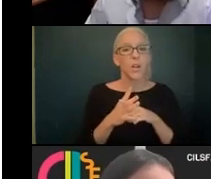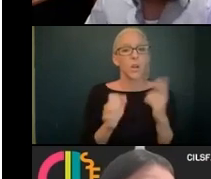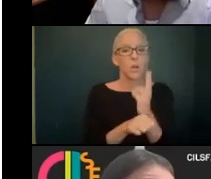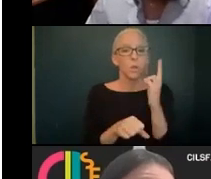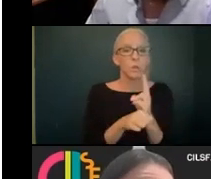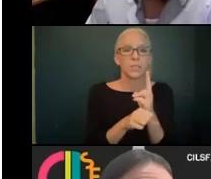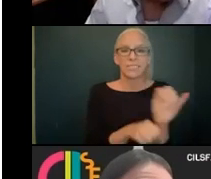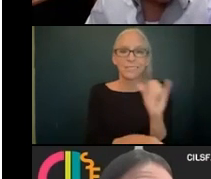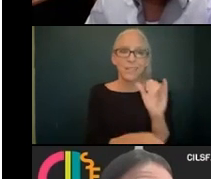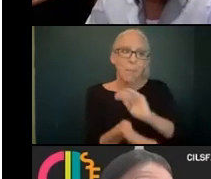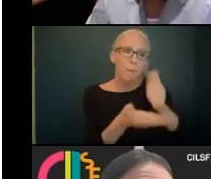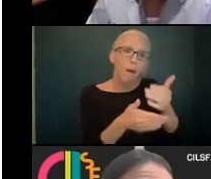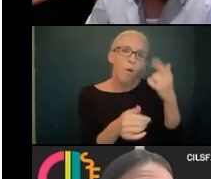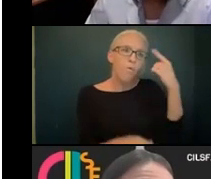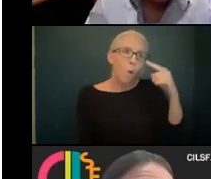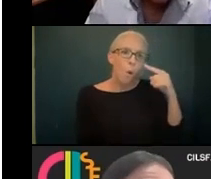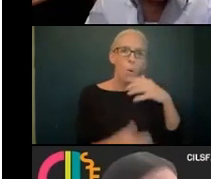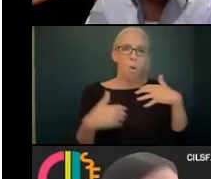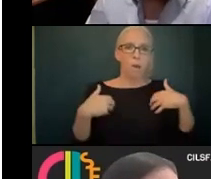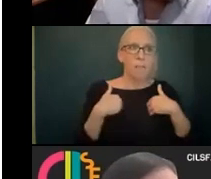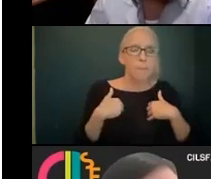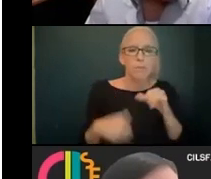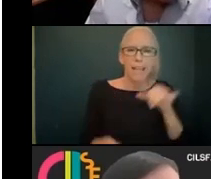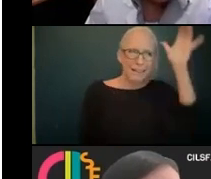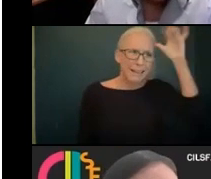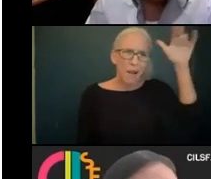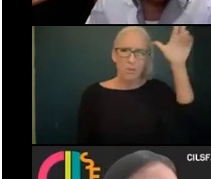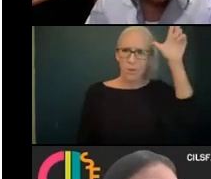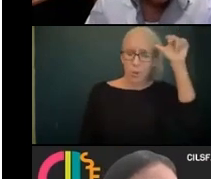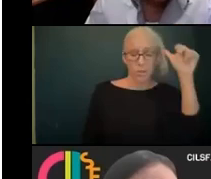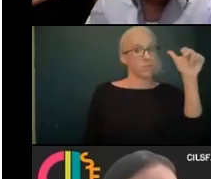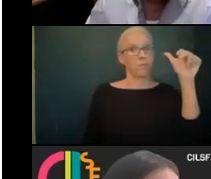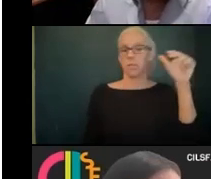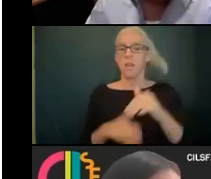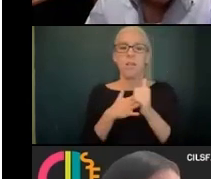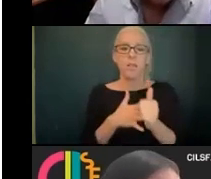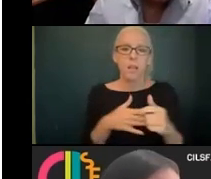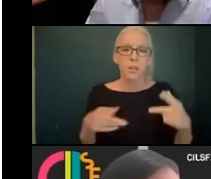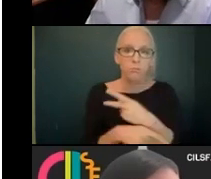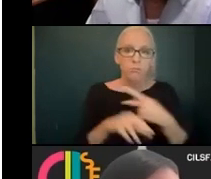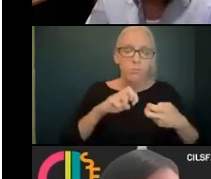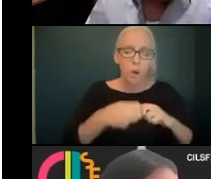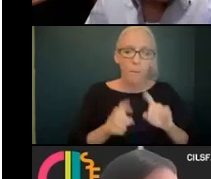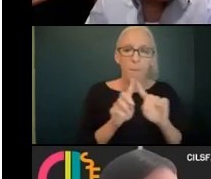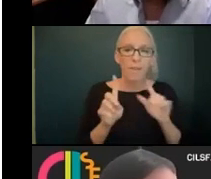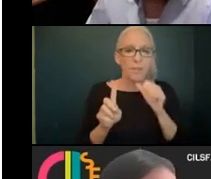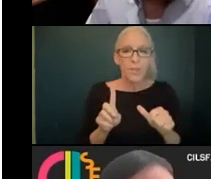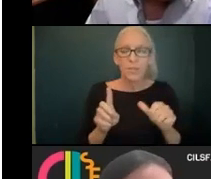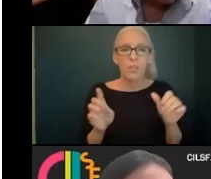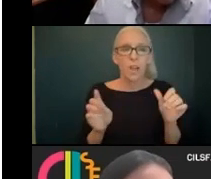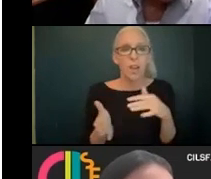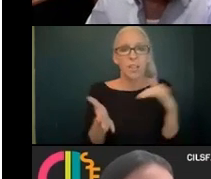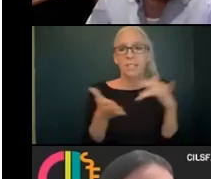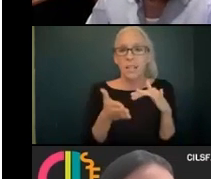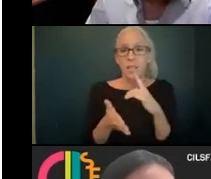for horses, led to a lot of problems. But the data, it's still, there's no good study showing it doesn't work. It still needs